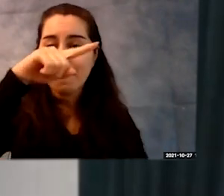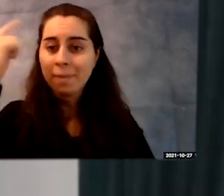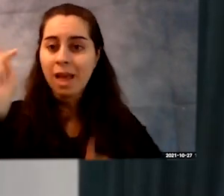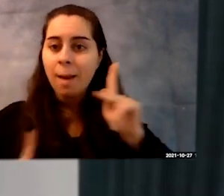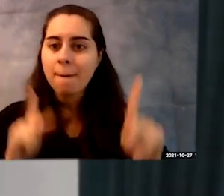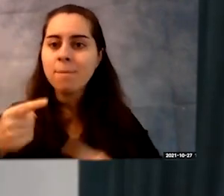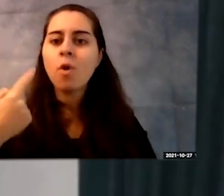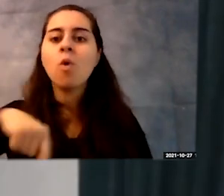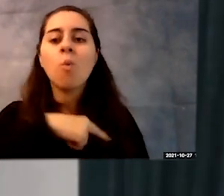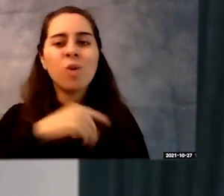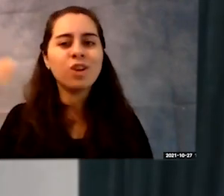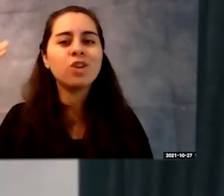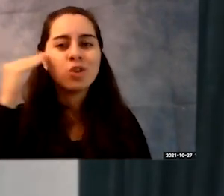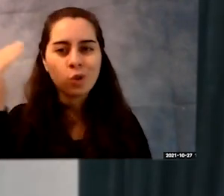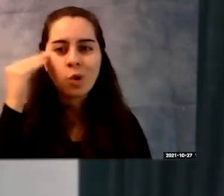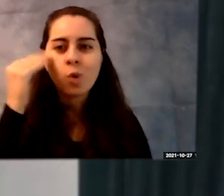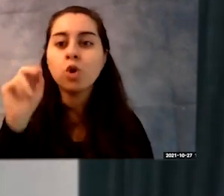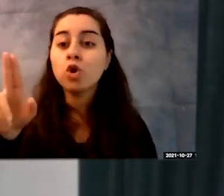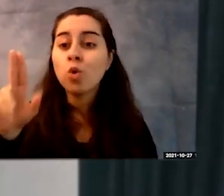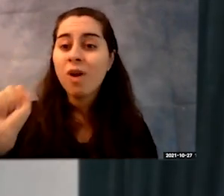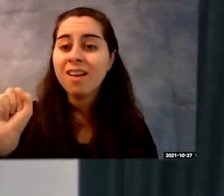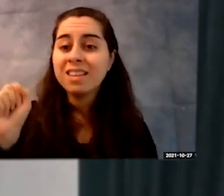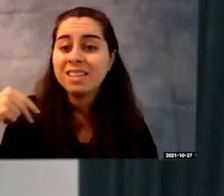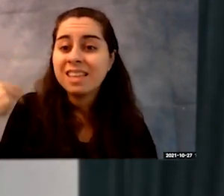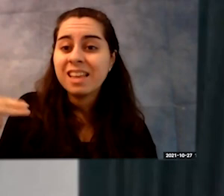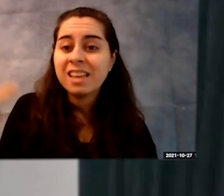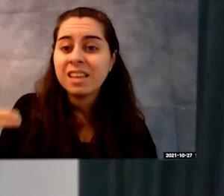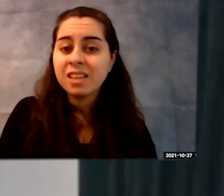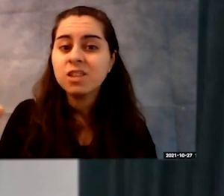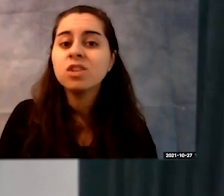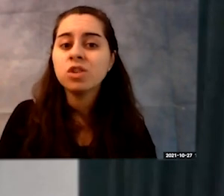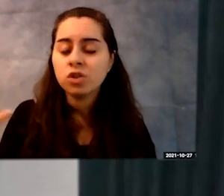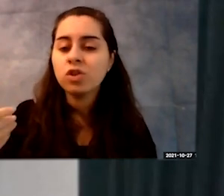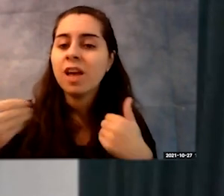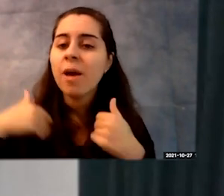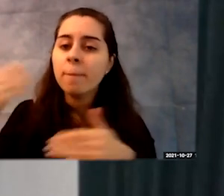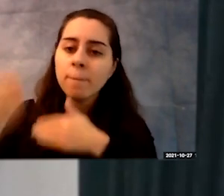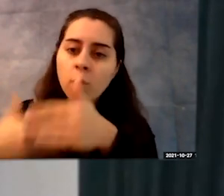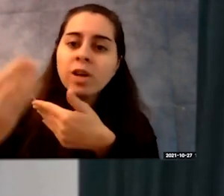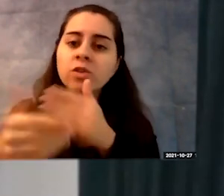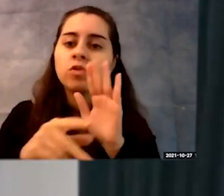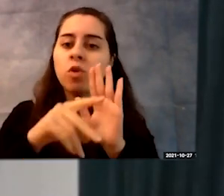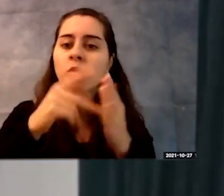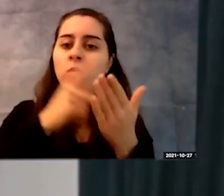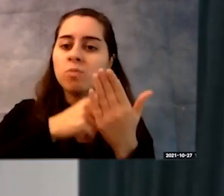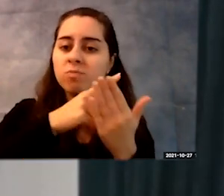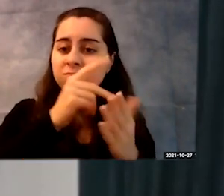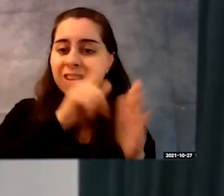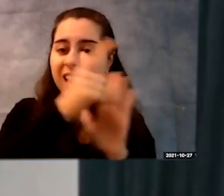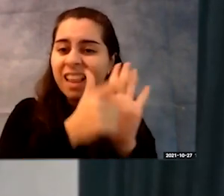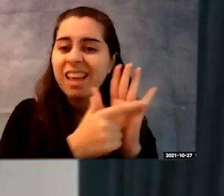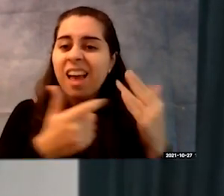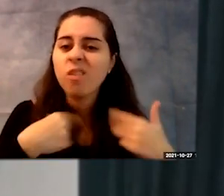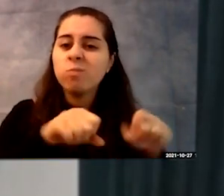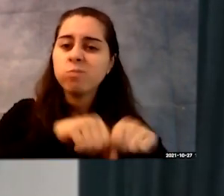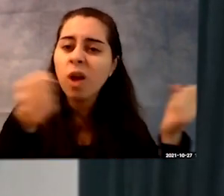well that US history is replete with processes, policies, and promises. We should stand